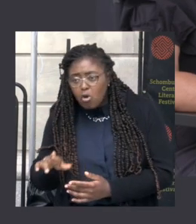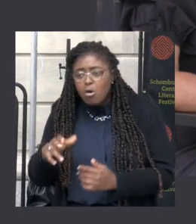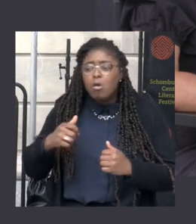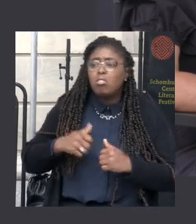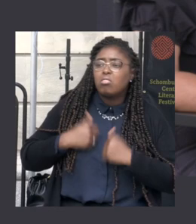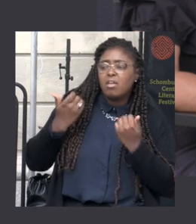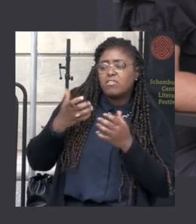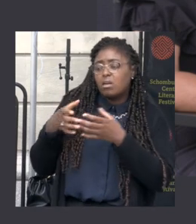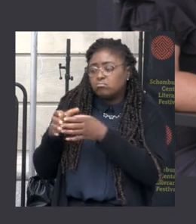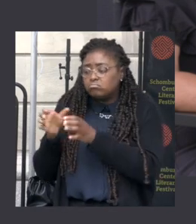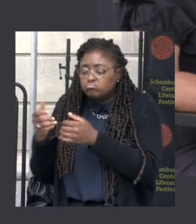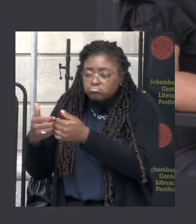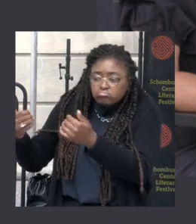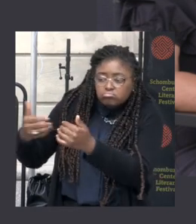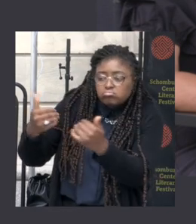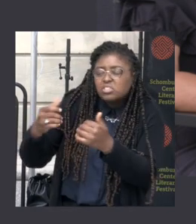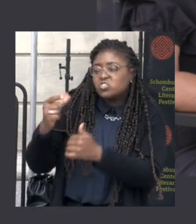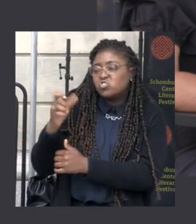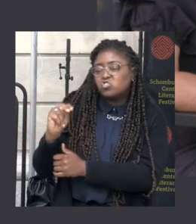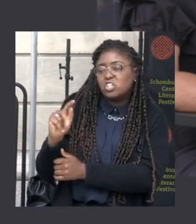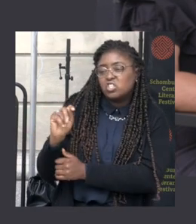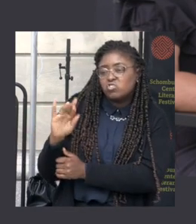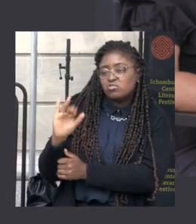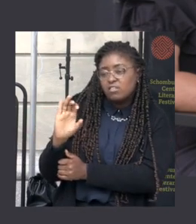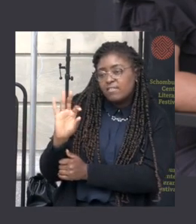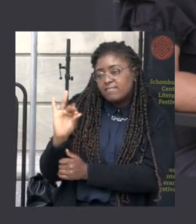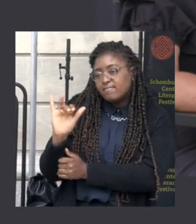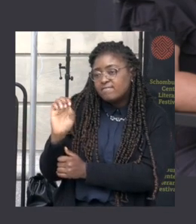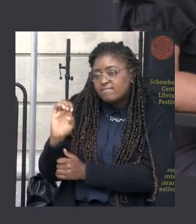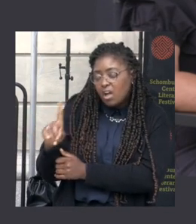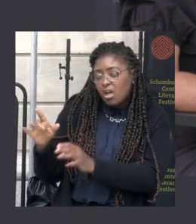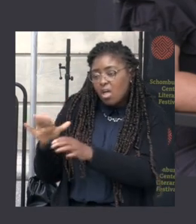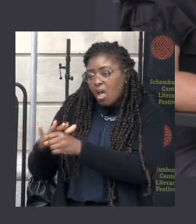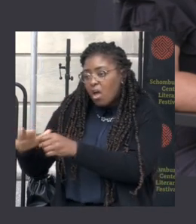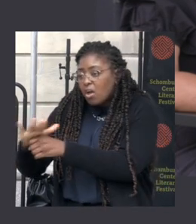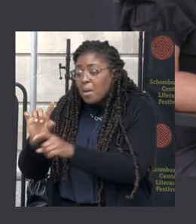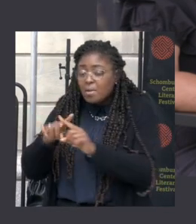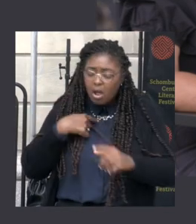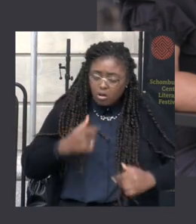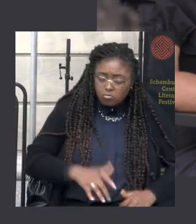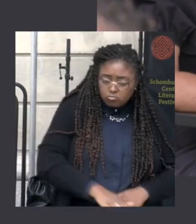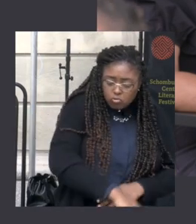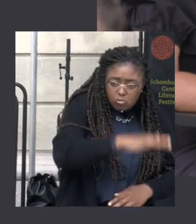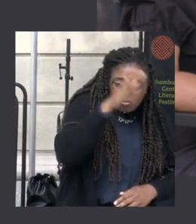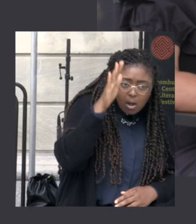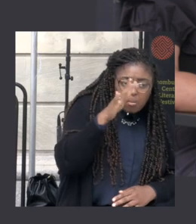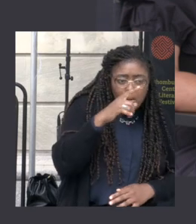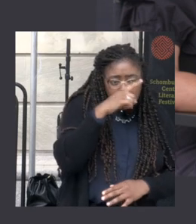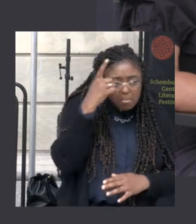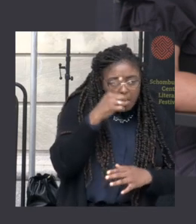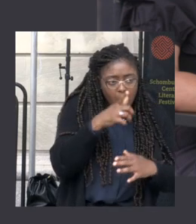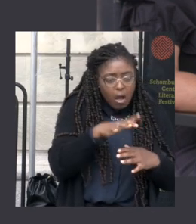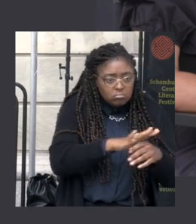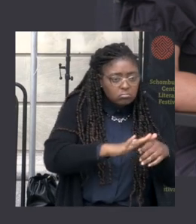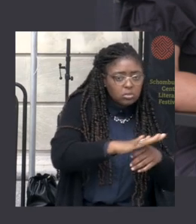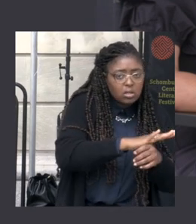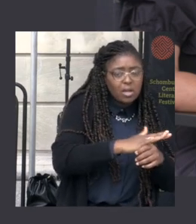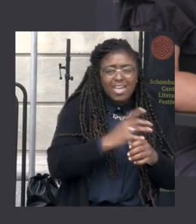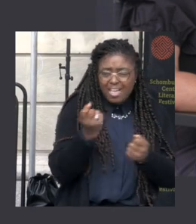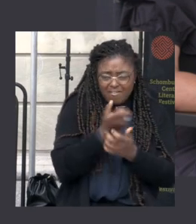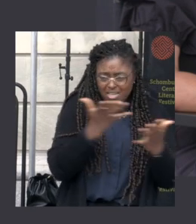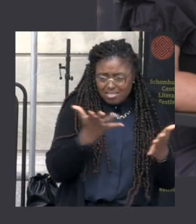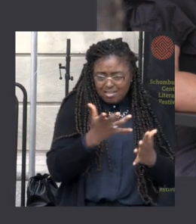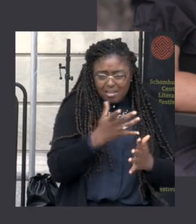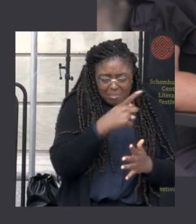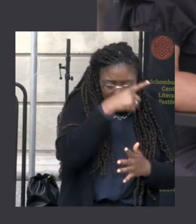But because I grew up in a strong black community in Memphis, everything around me was black. The first encounter with veganism was from black